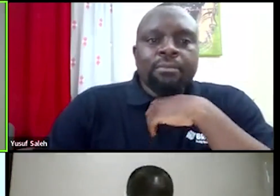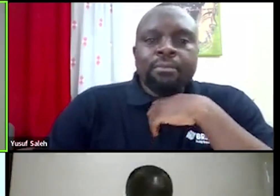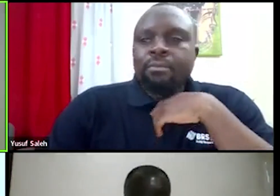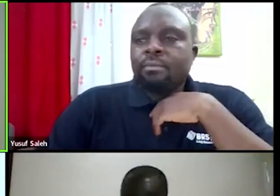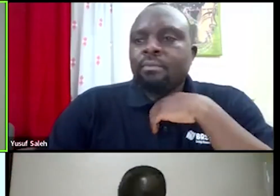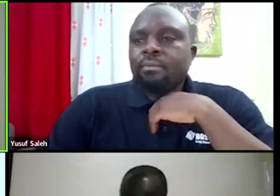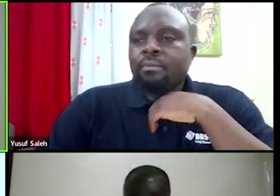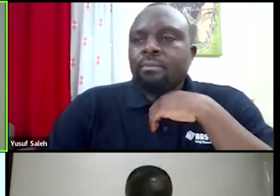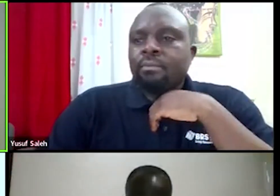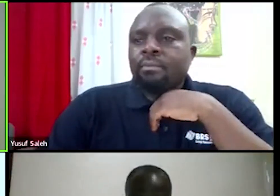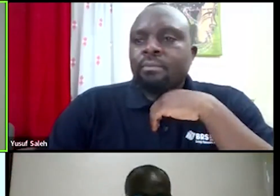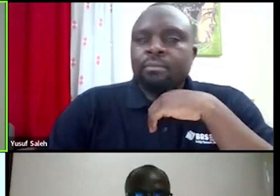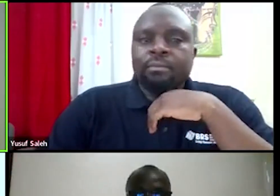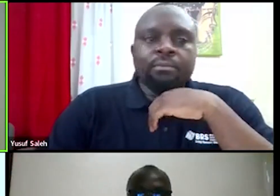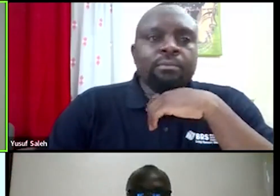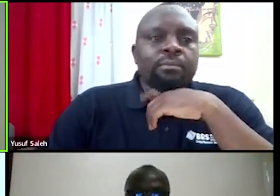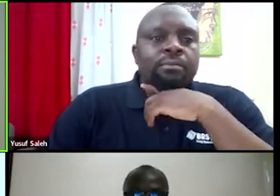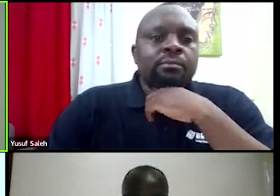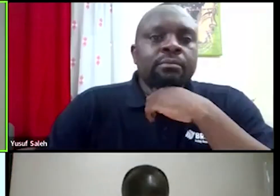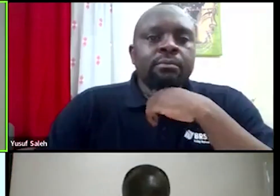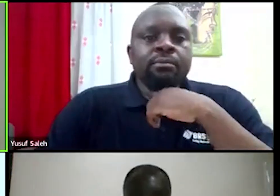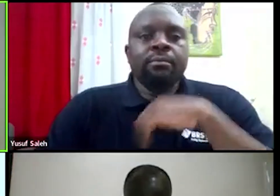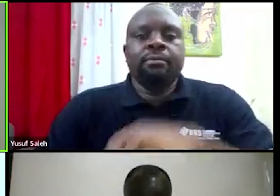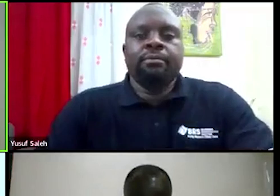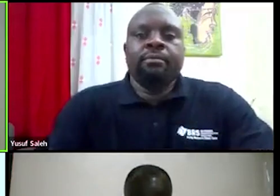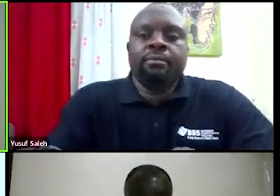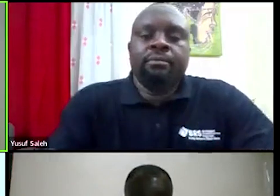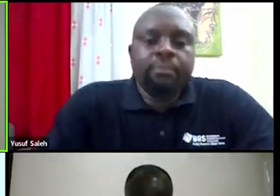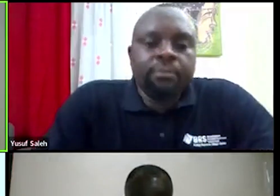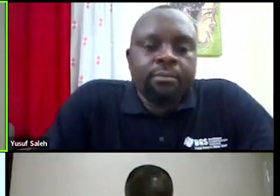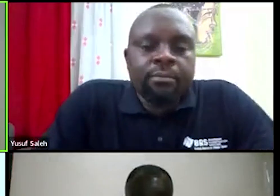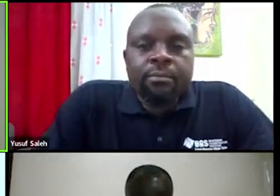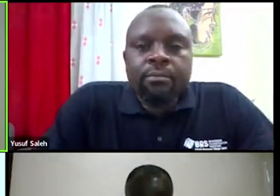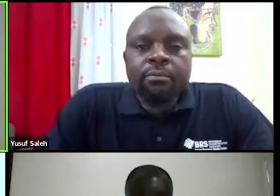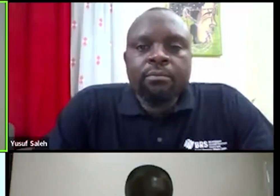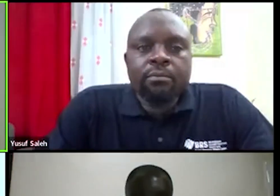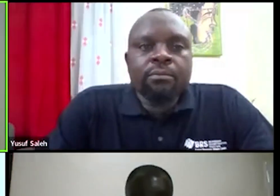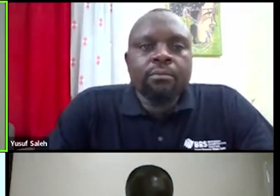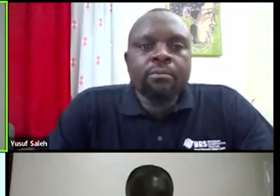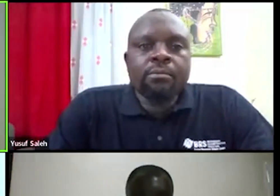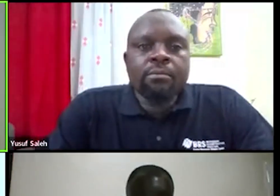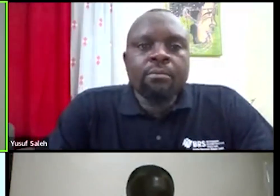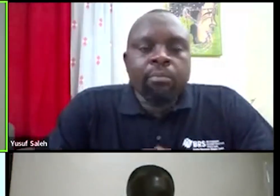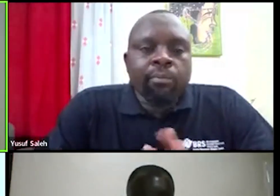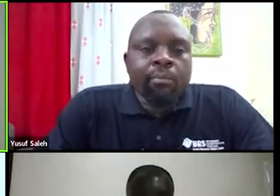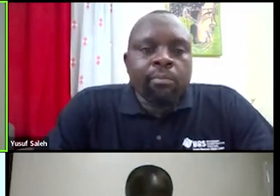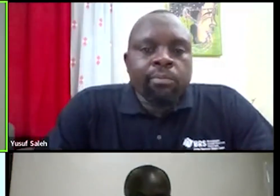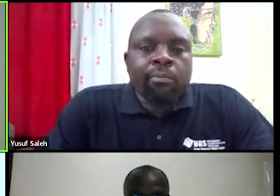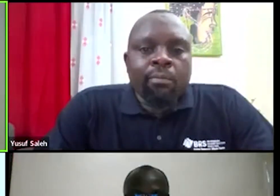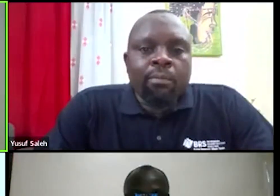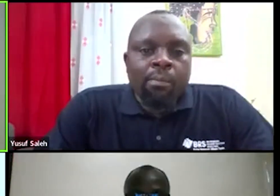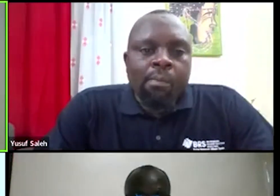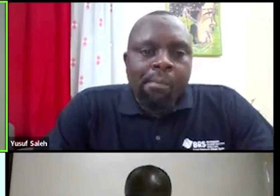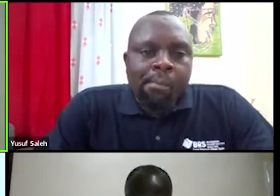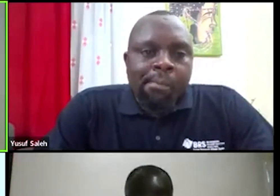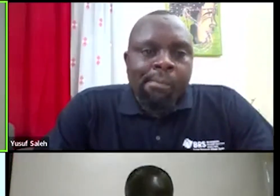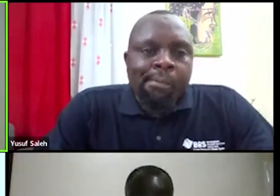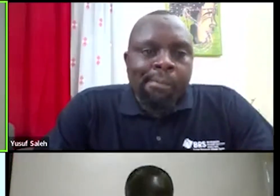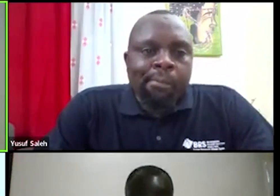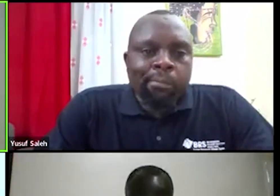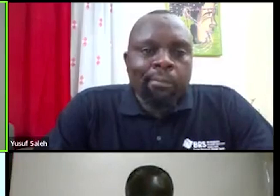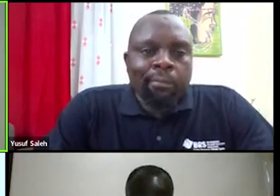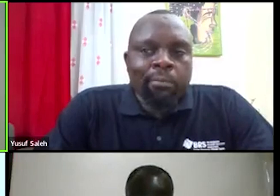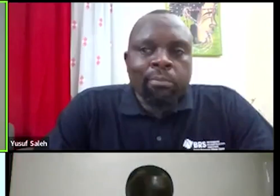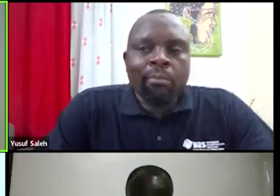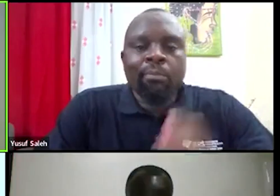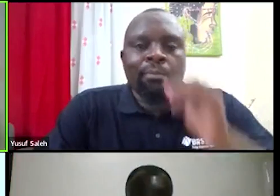setting in the spaces of business, in the employment and employer relationships. At this